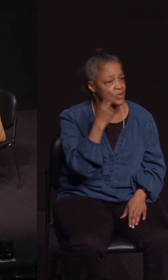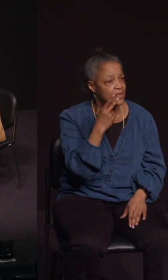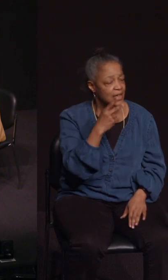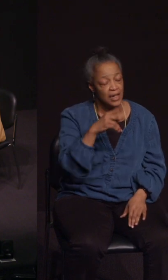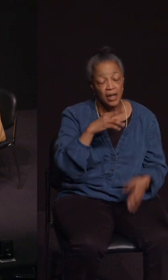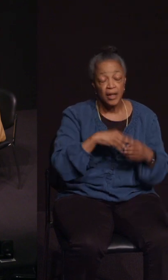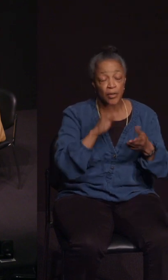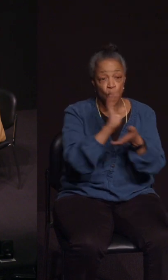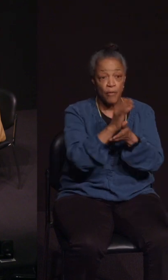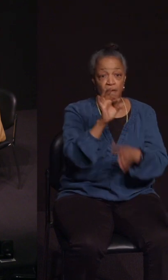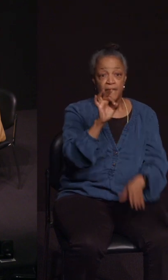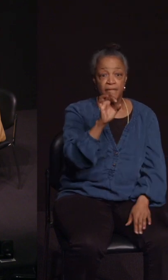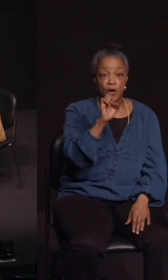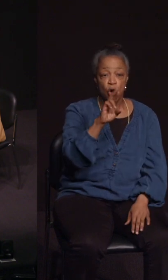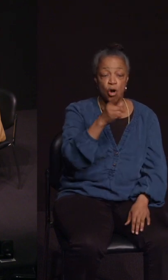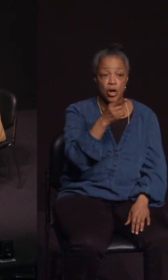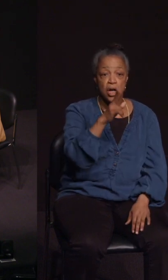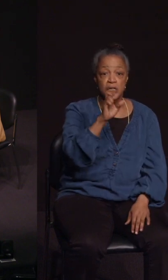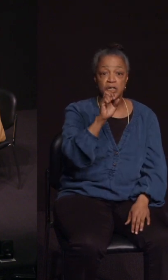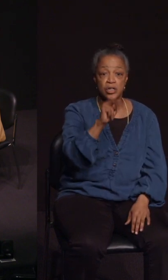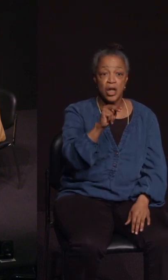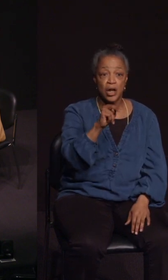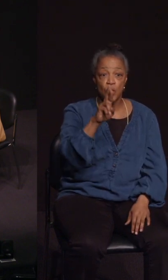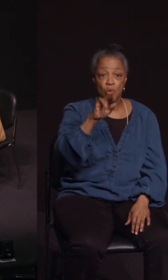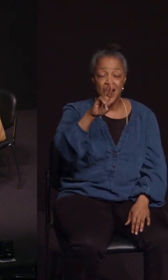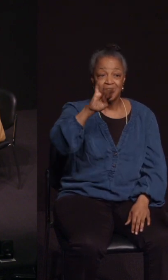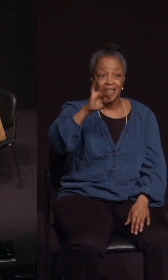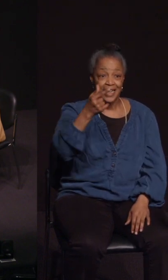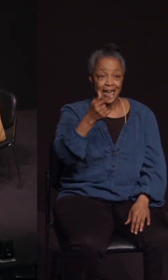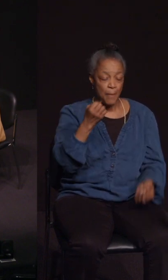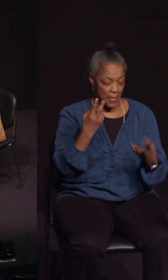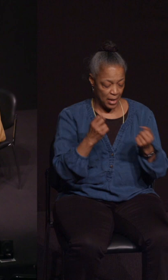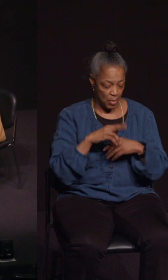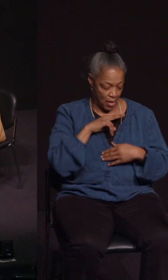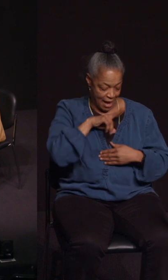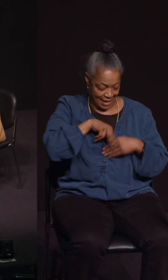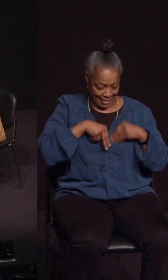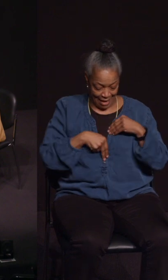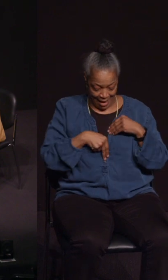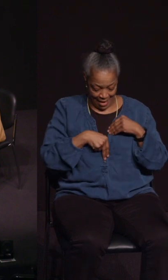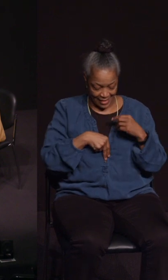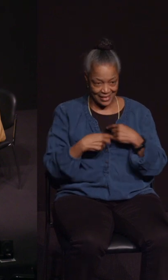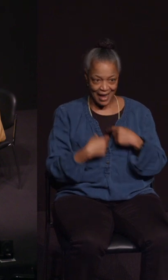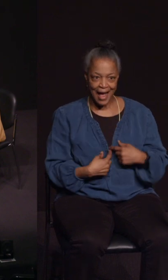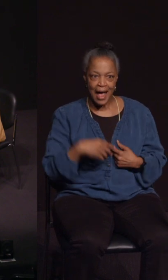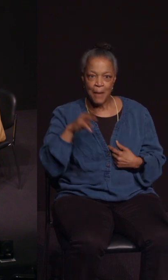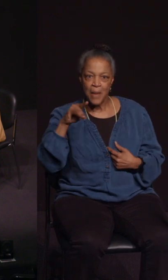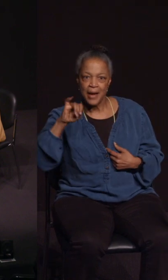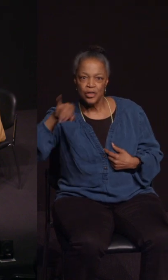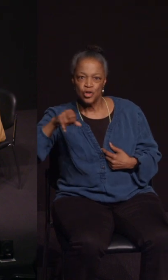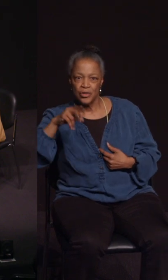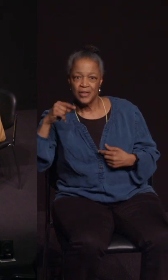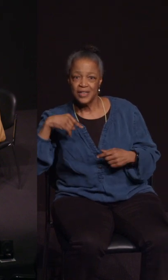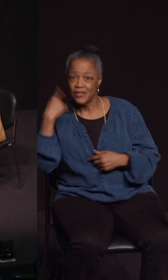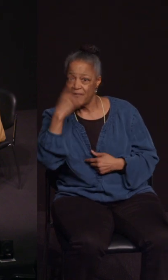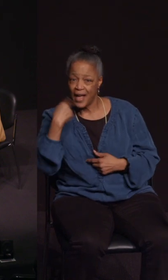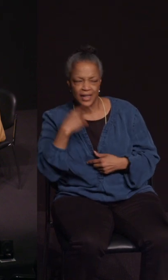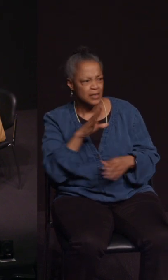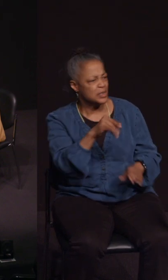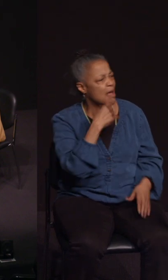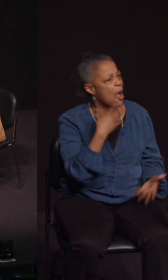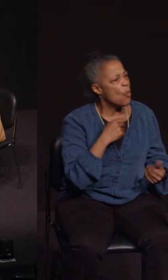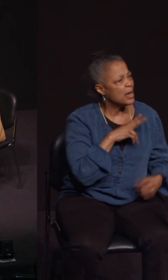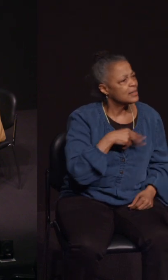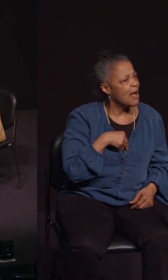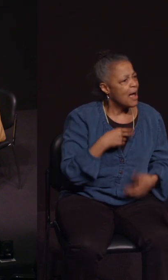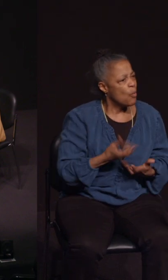Ferguson Rises, a lot of people had on ties that had Mike's Jr. face on them. And all the fathers kept saying, I want one of them ties. I